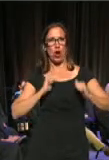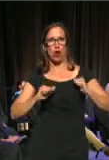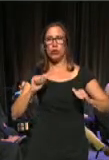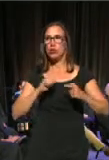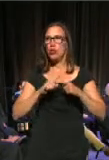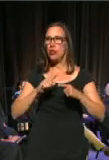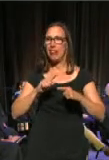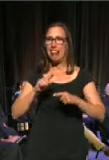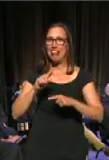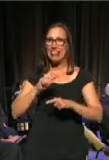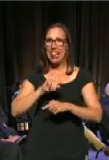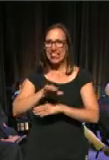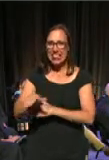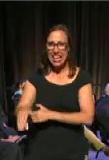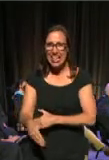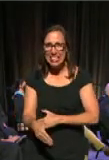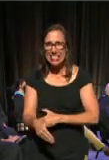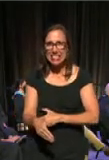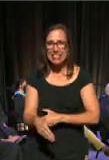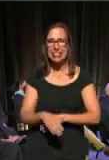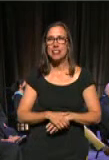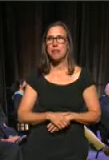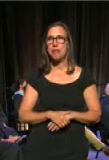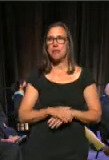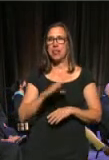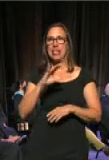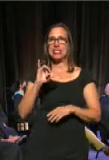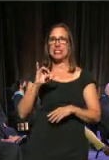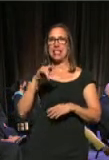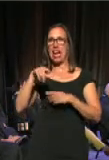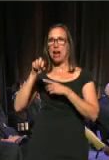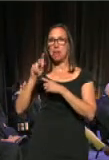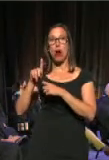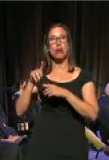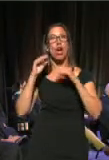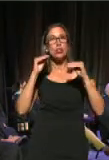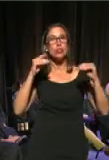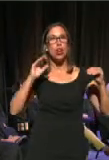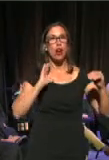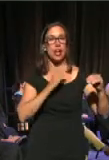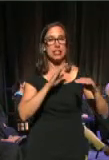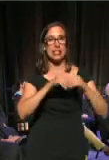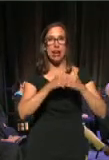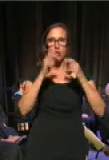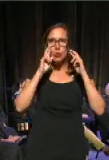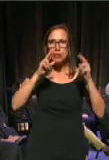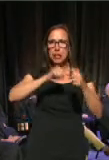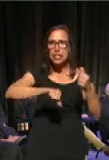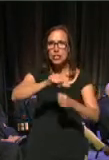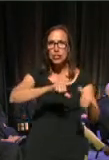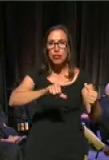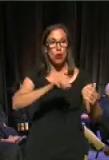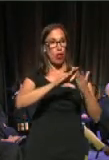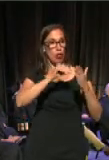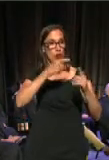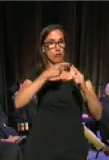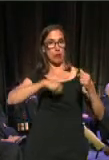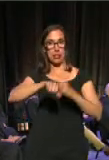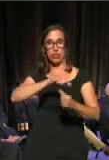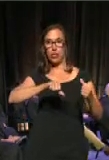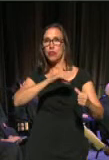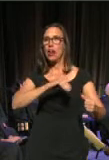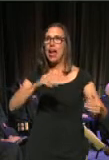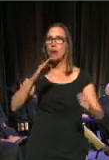the late nights and early mornings, Cy Park taught us how to respect one another, learn from each other,